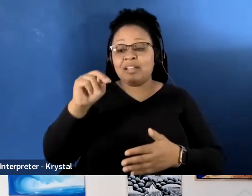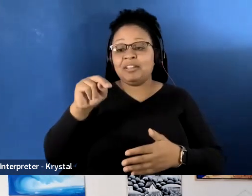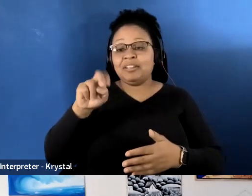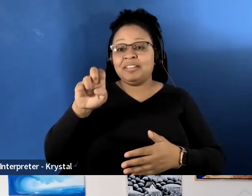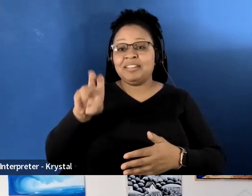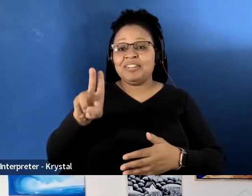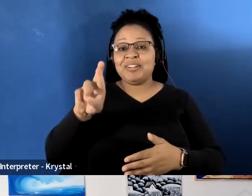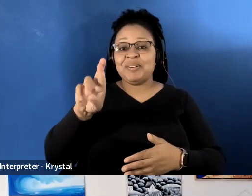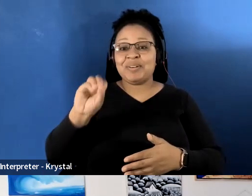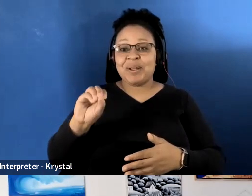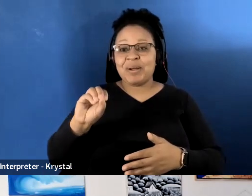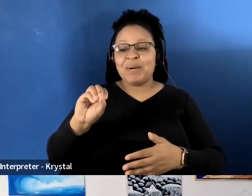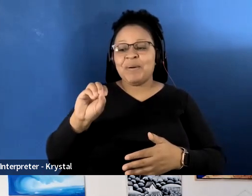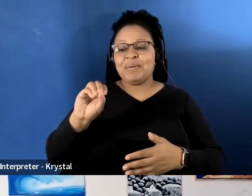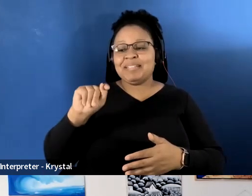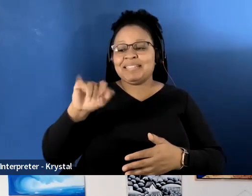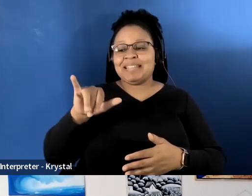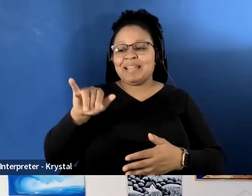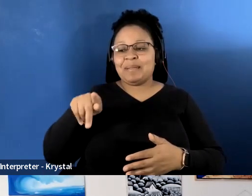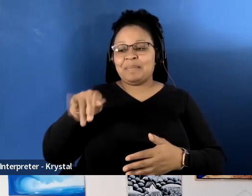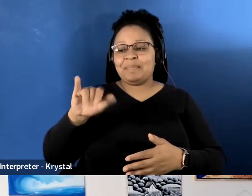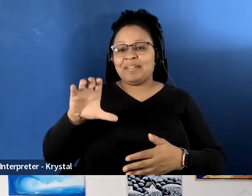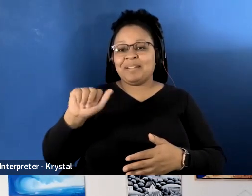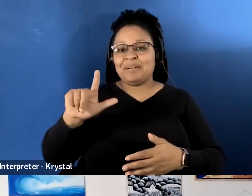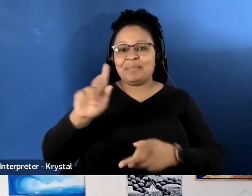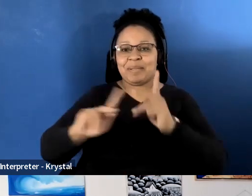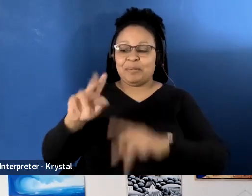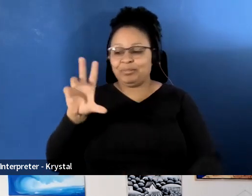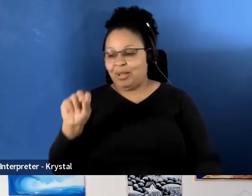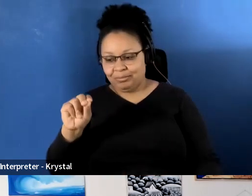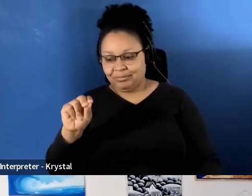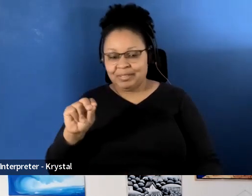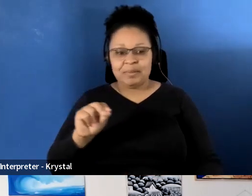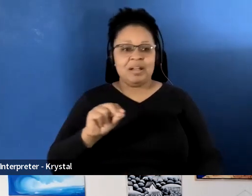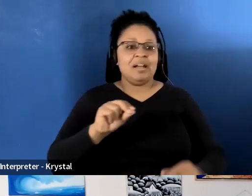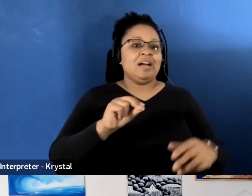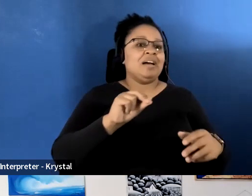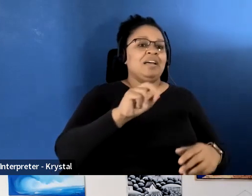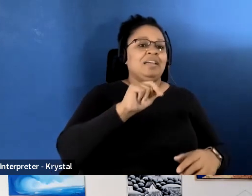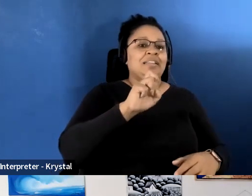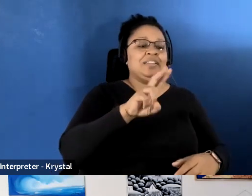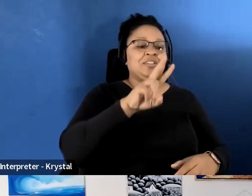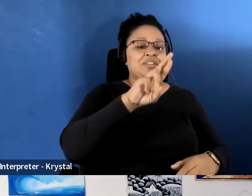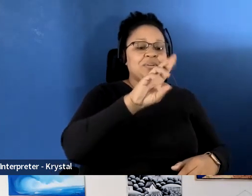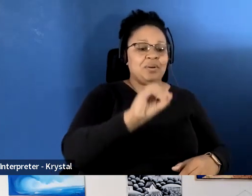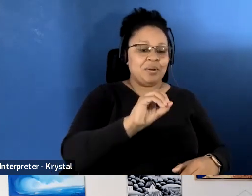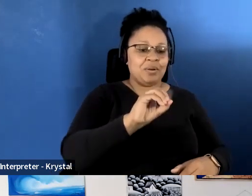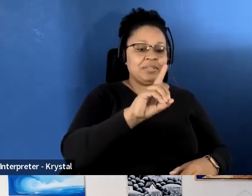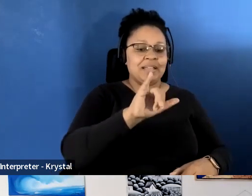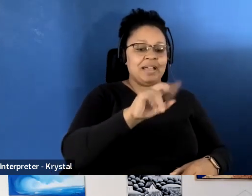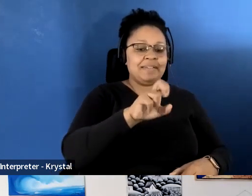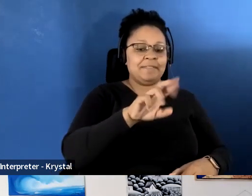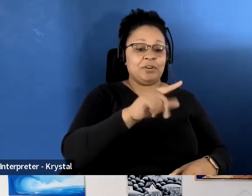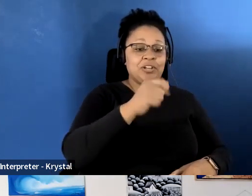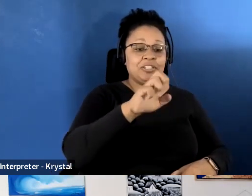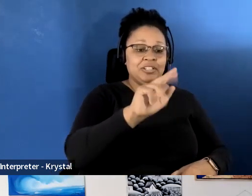For neurodivergent people, which is people with mental illness, autism, psych disabilities, cognitive disabilities,